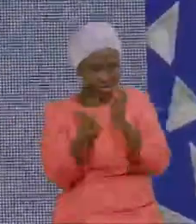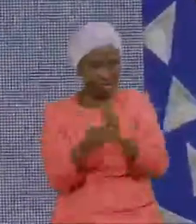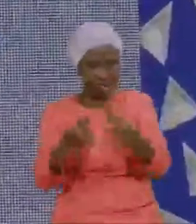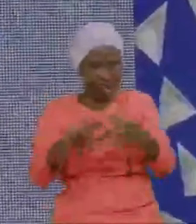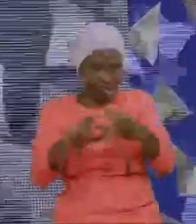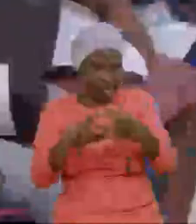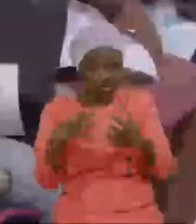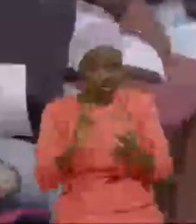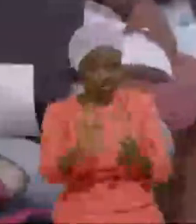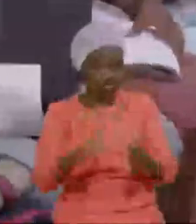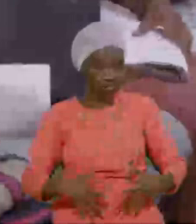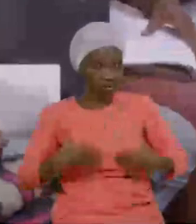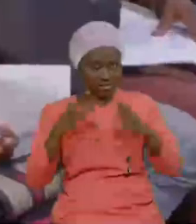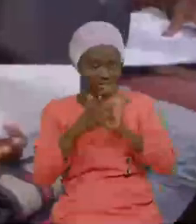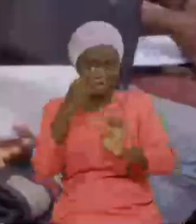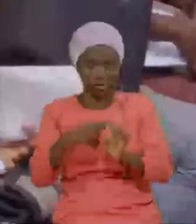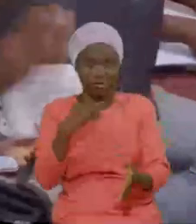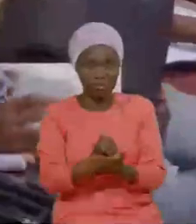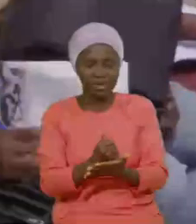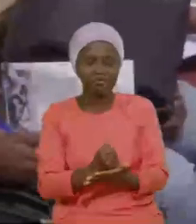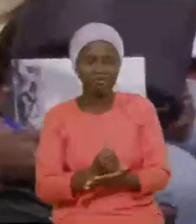engine of your life.